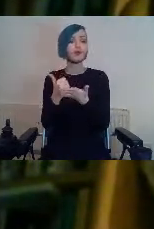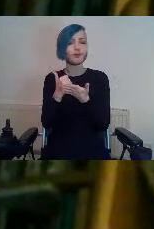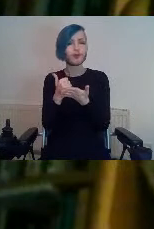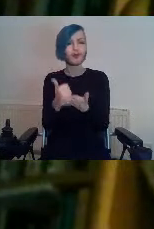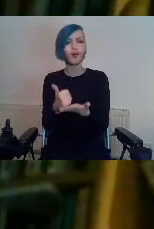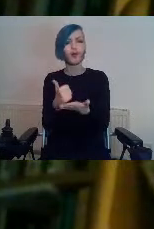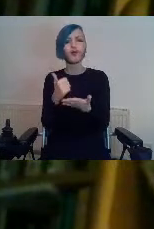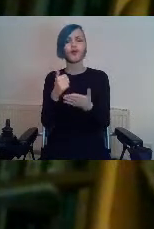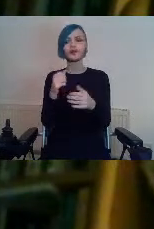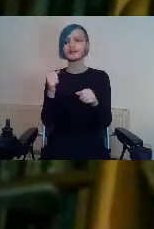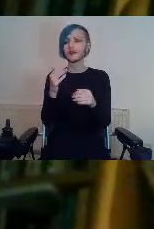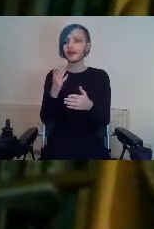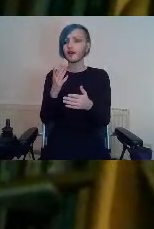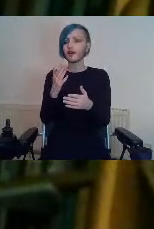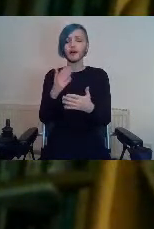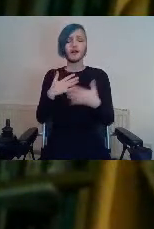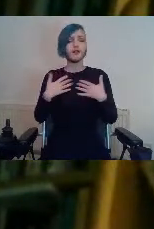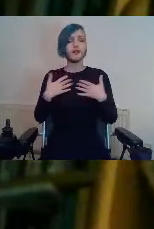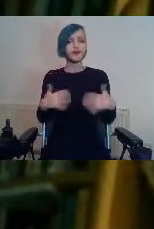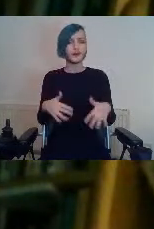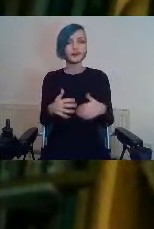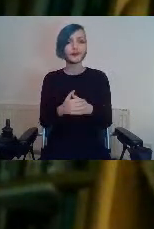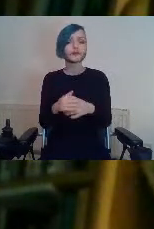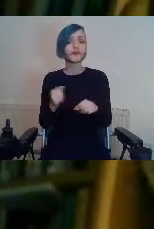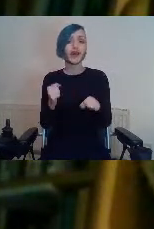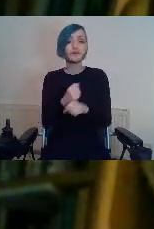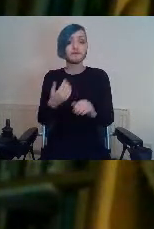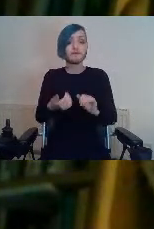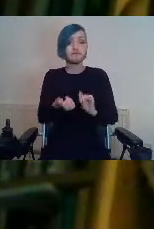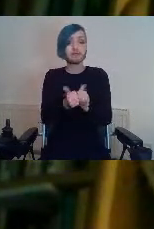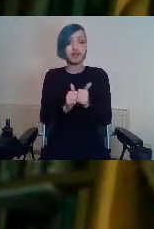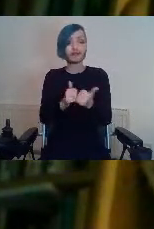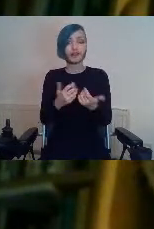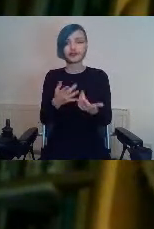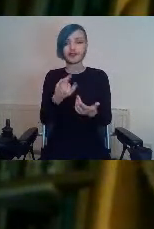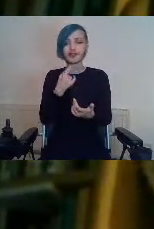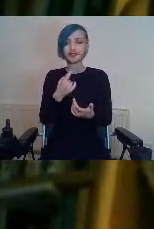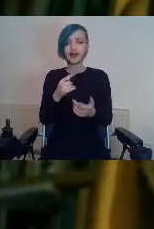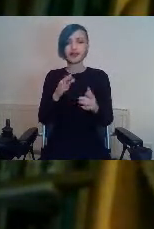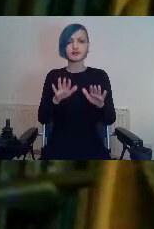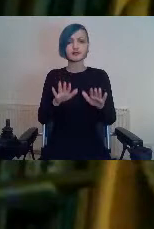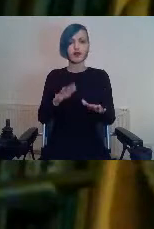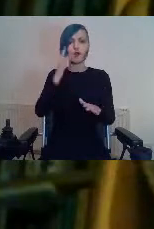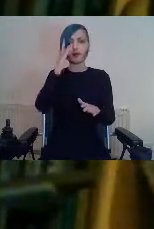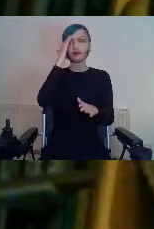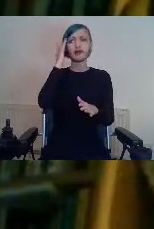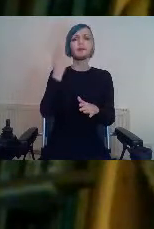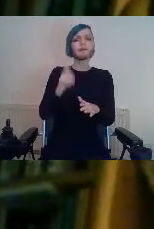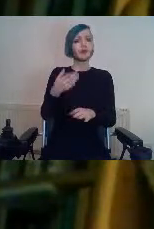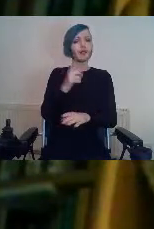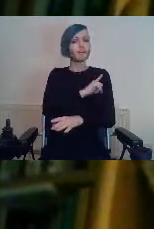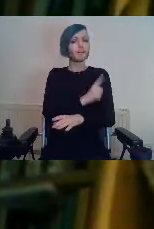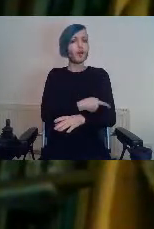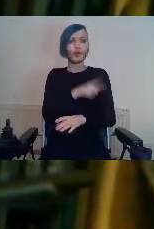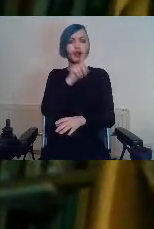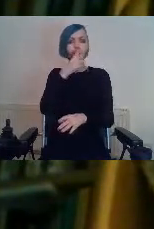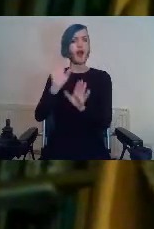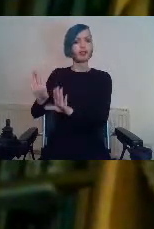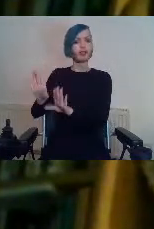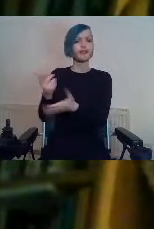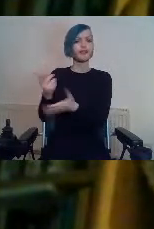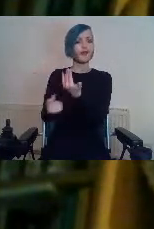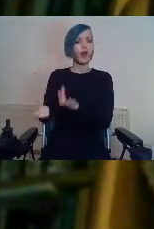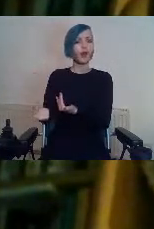really who started thinking that there are people in Poland and they cannot be left alone. And this is not the problem of